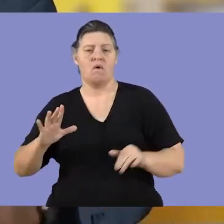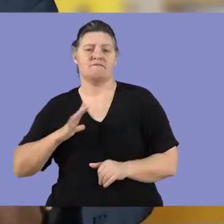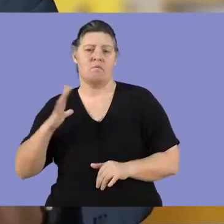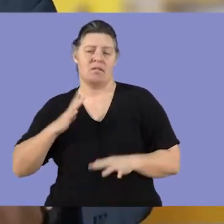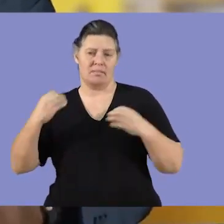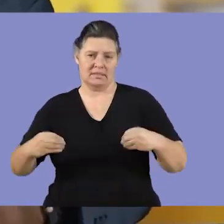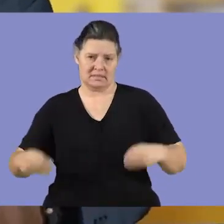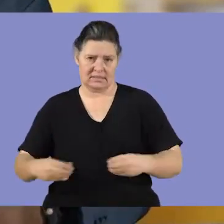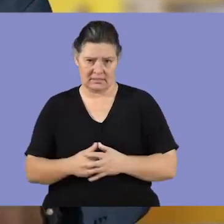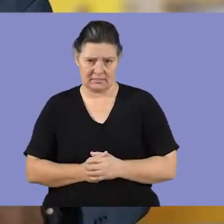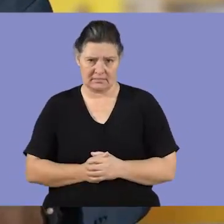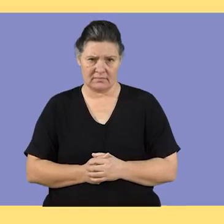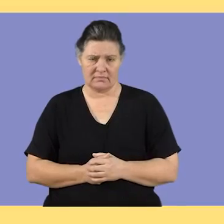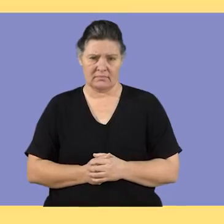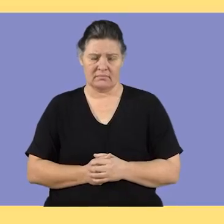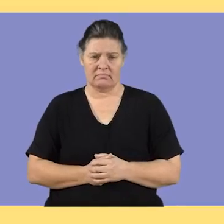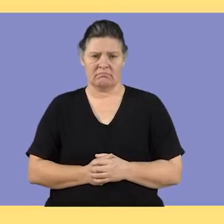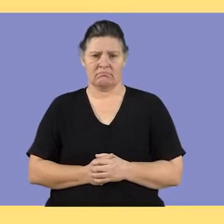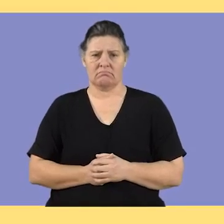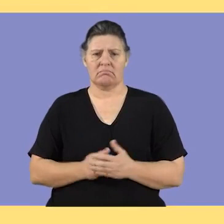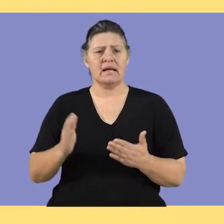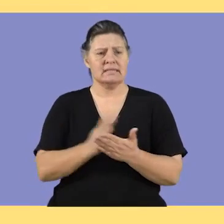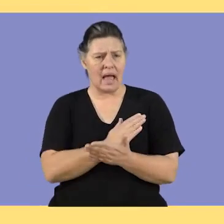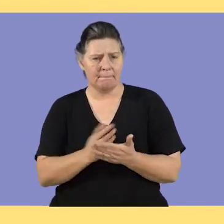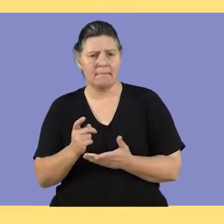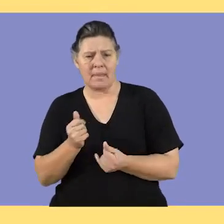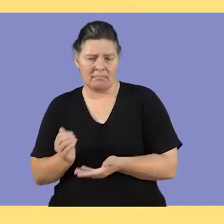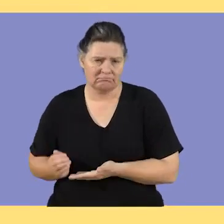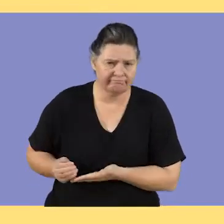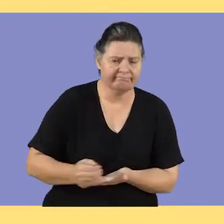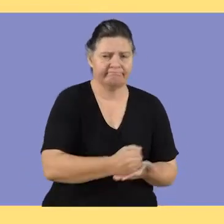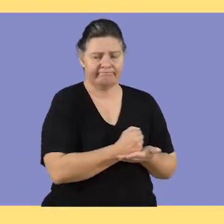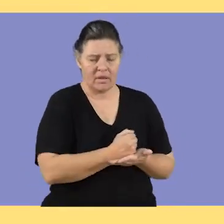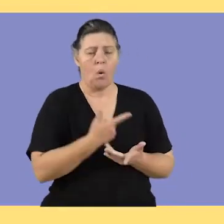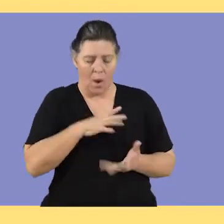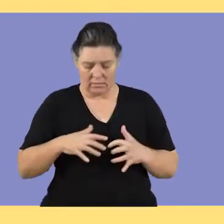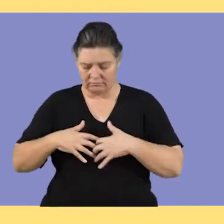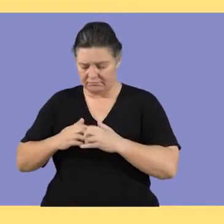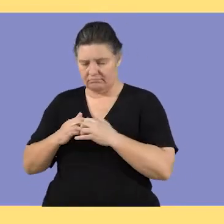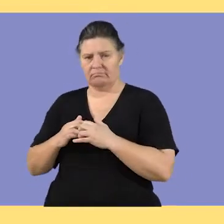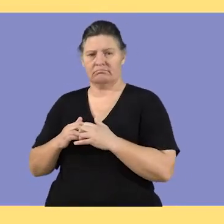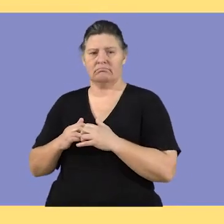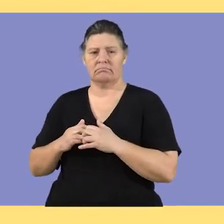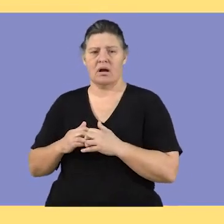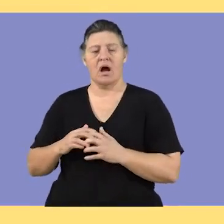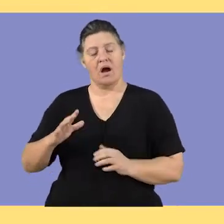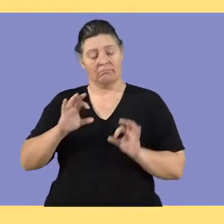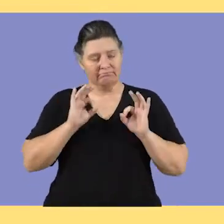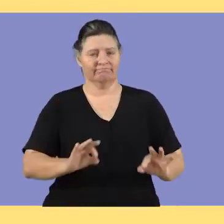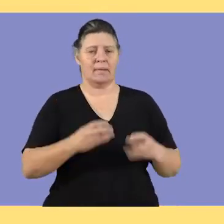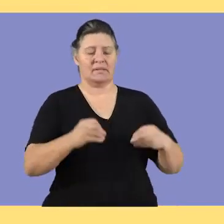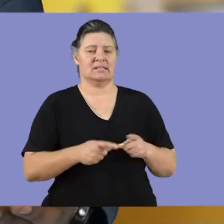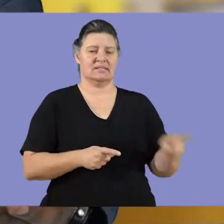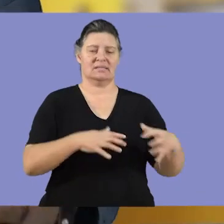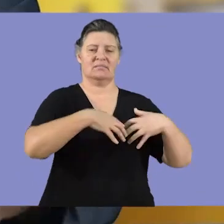of informal businesses. And some are attempting to raise money to start a formal business. If you hear stories